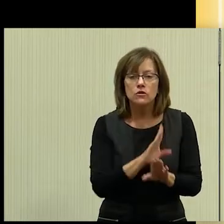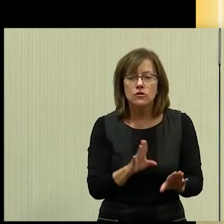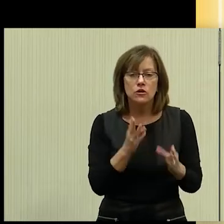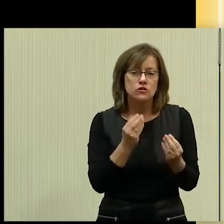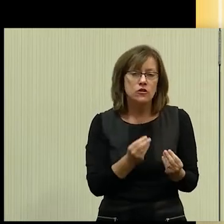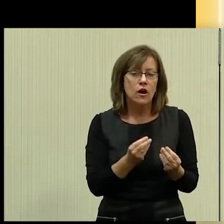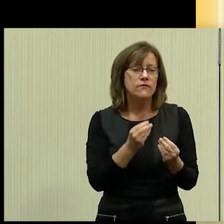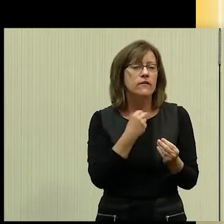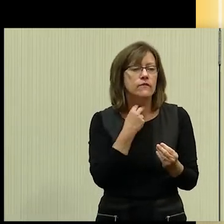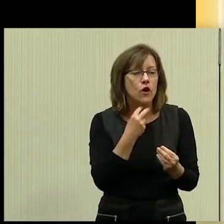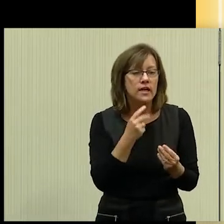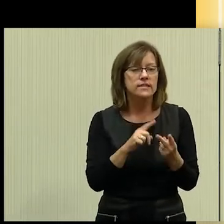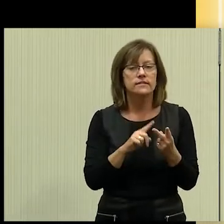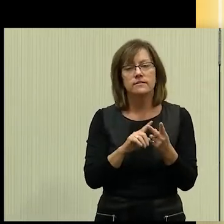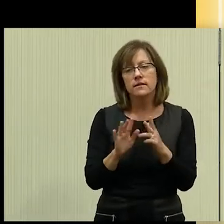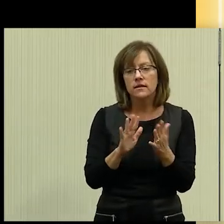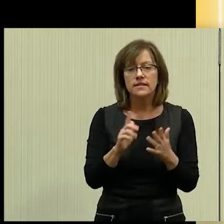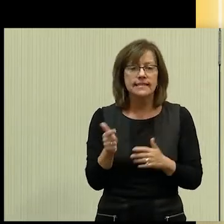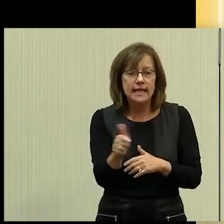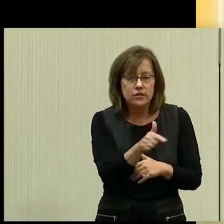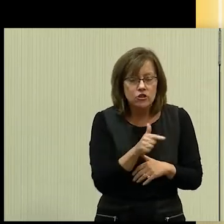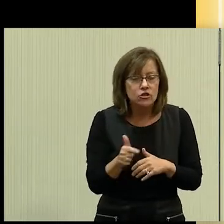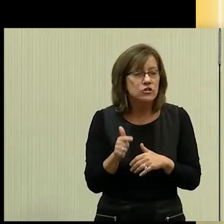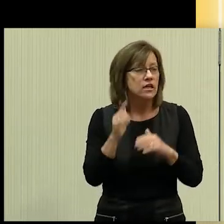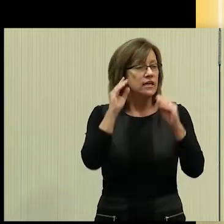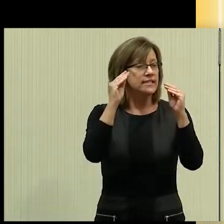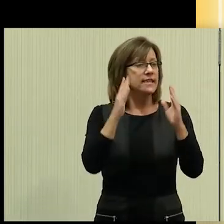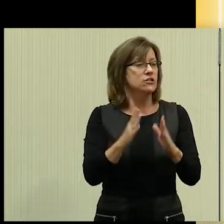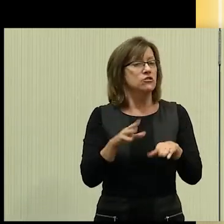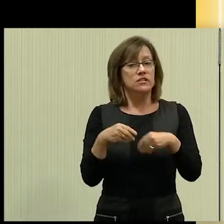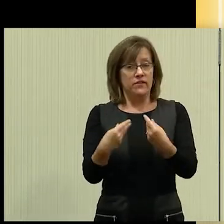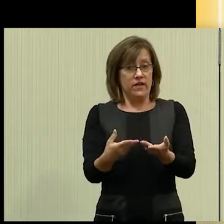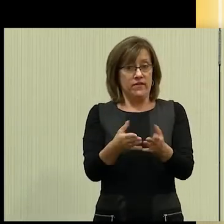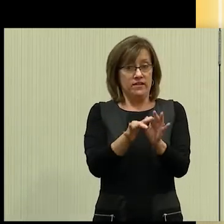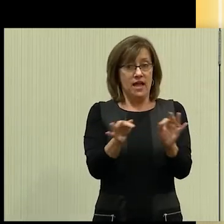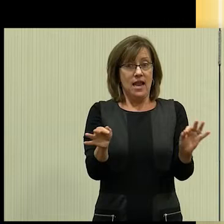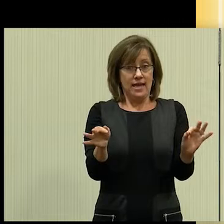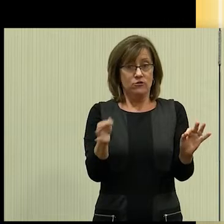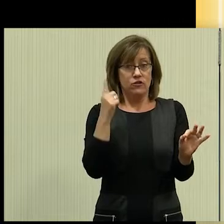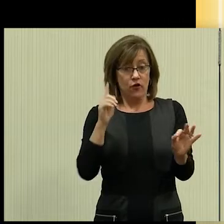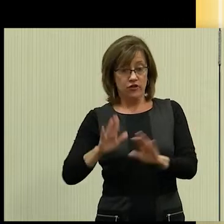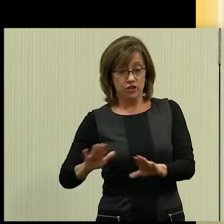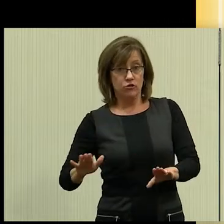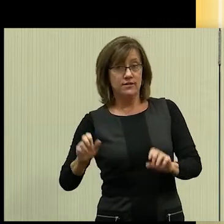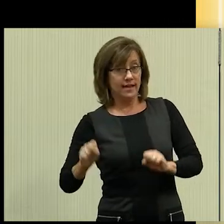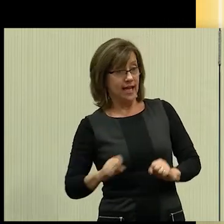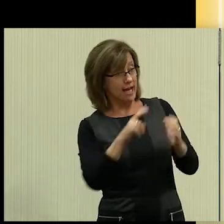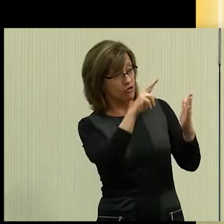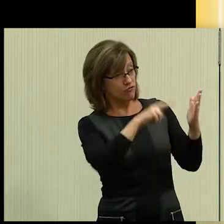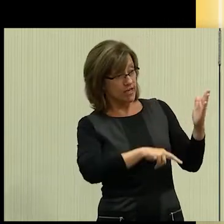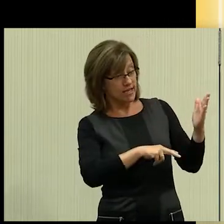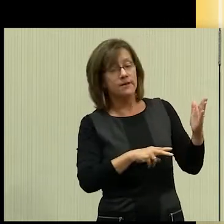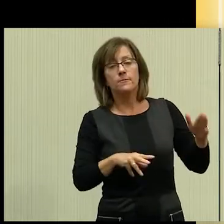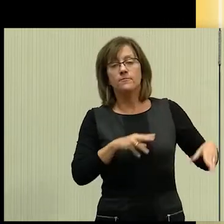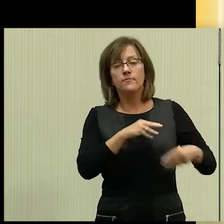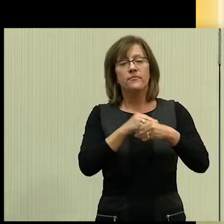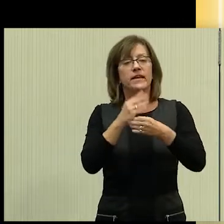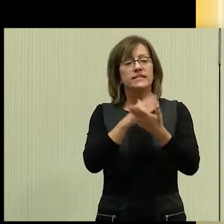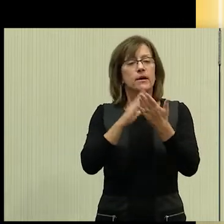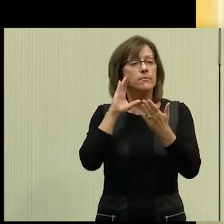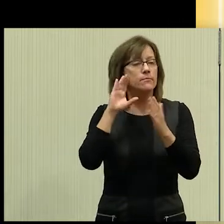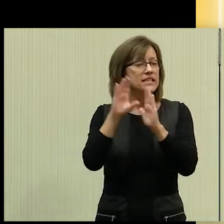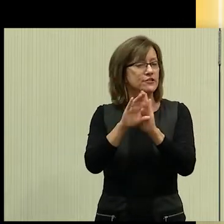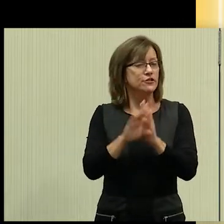and what this teacher has done is she's not only given the literacy, the language for children who can read, she's included then some visual supports or